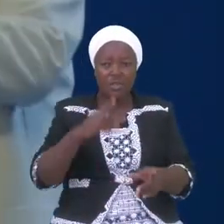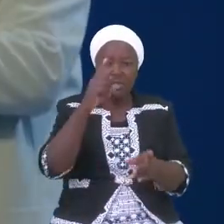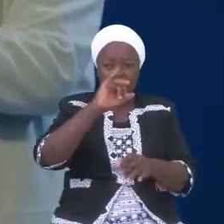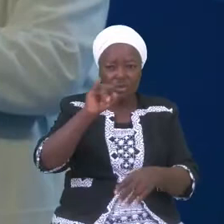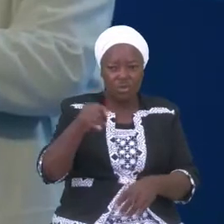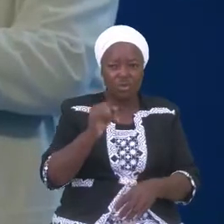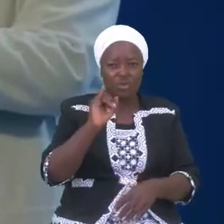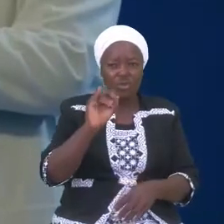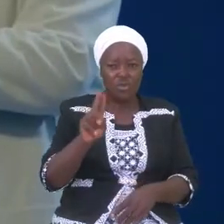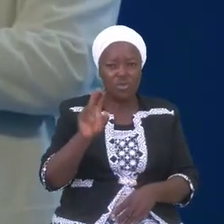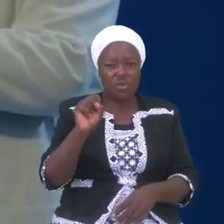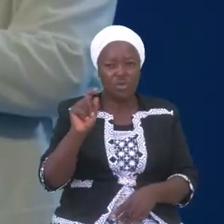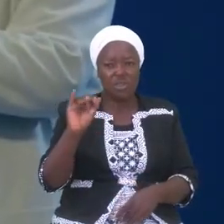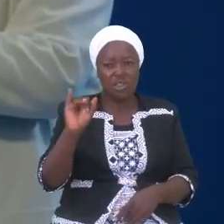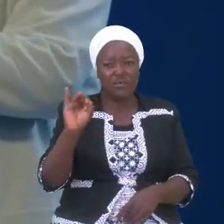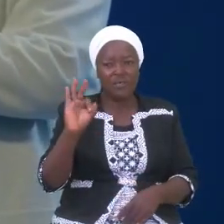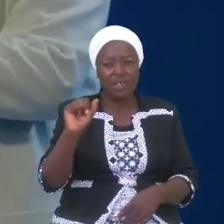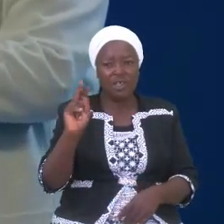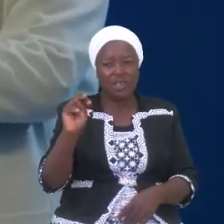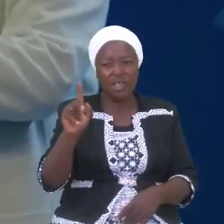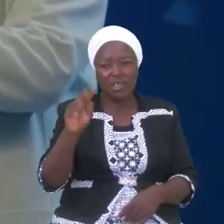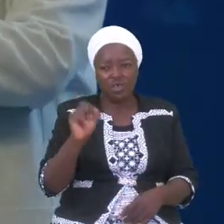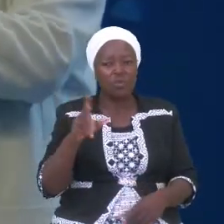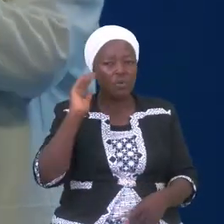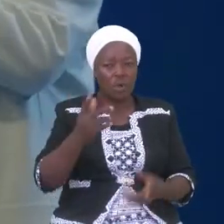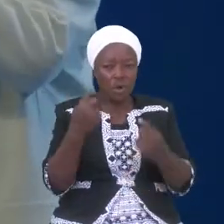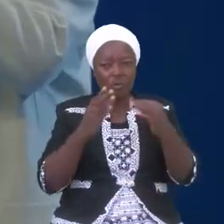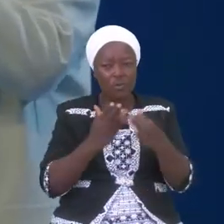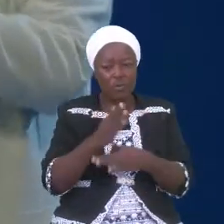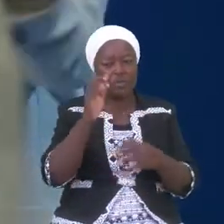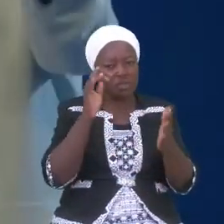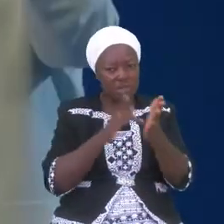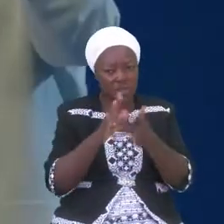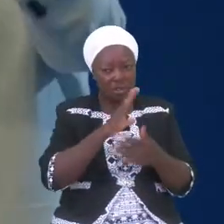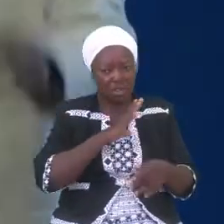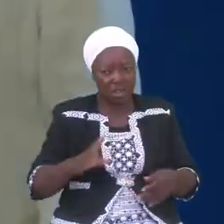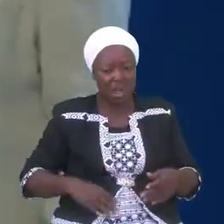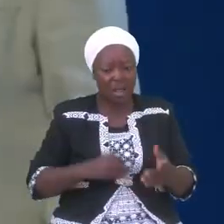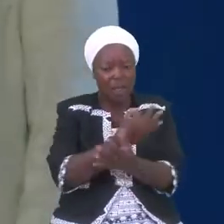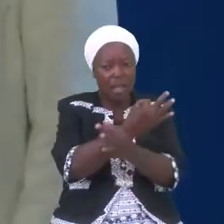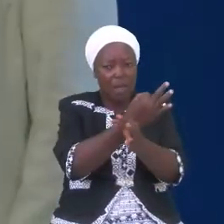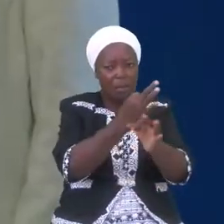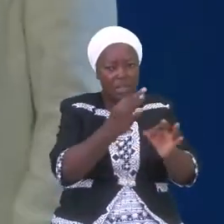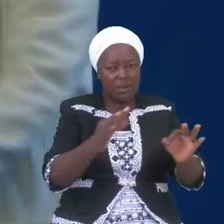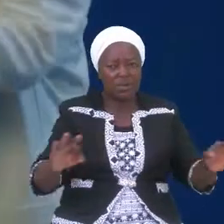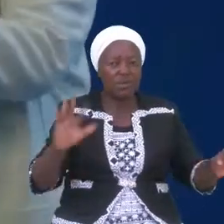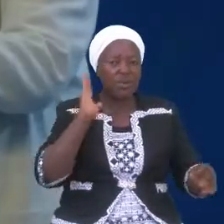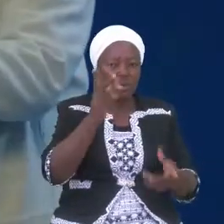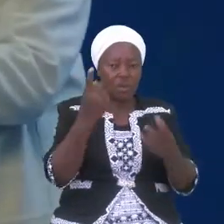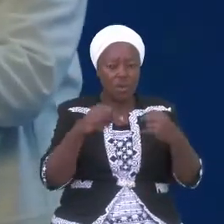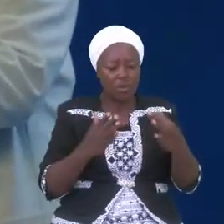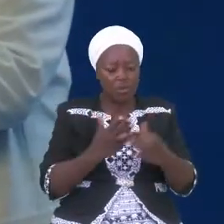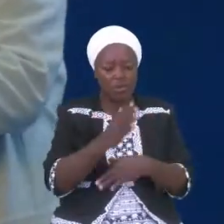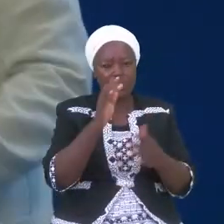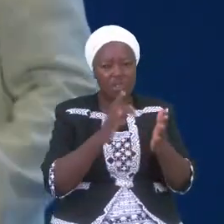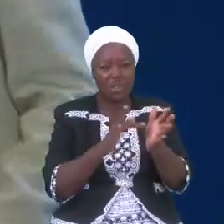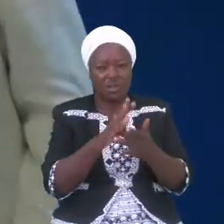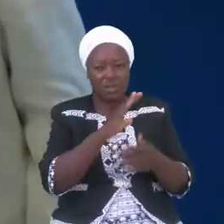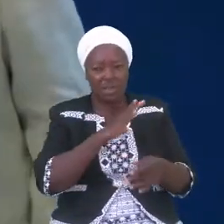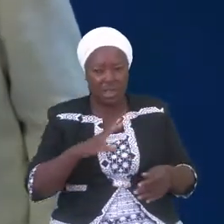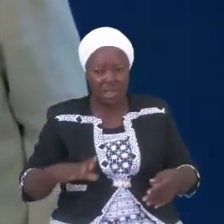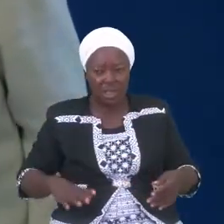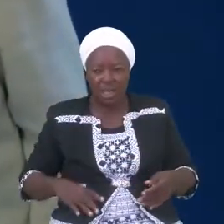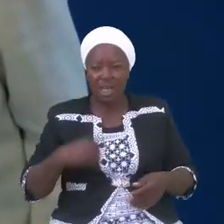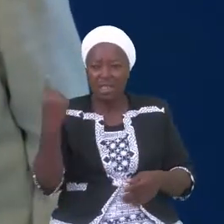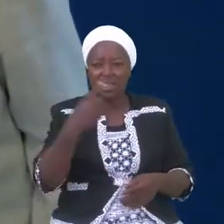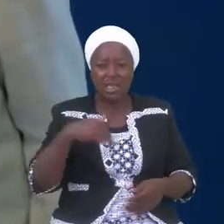will come through Jesus Christ. Emancipation will come through Jesus Christ.